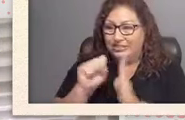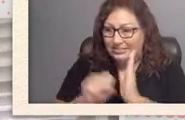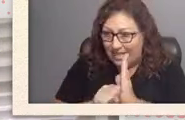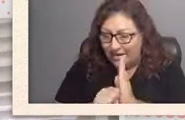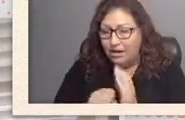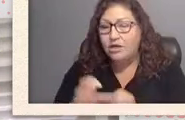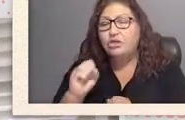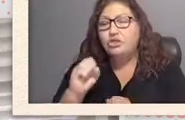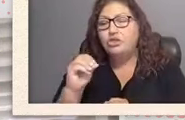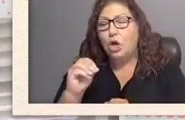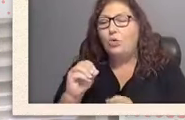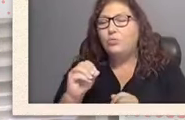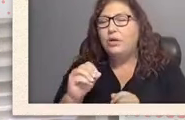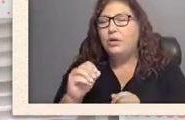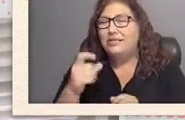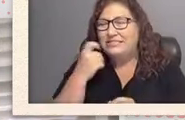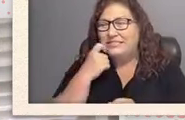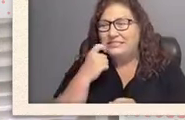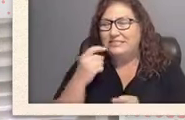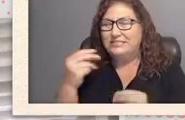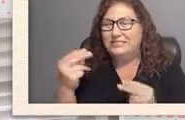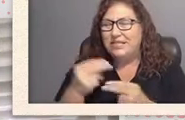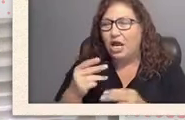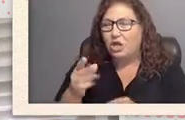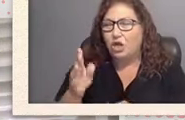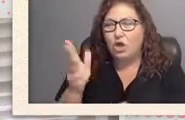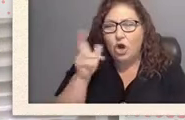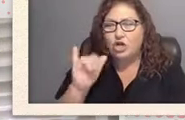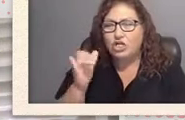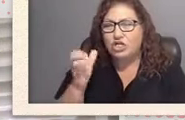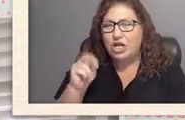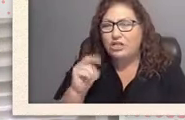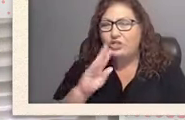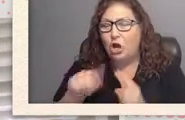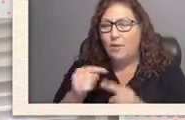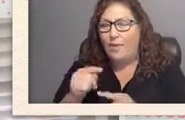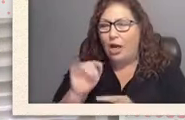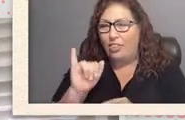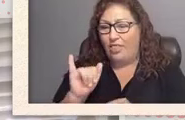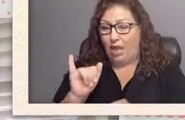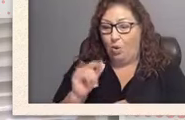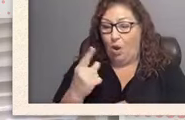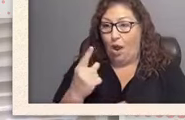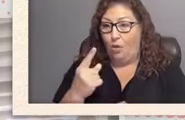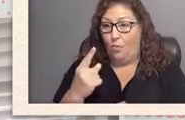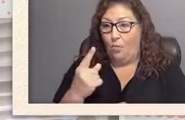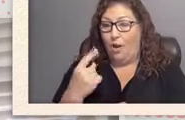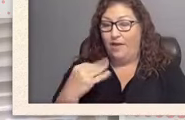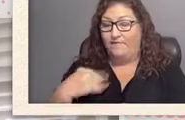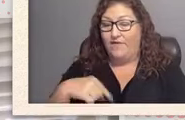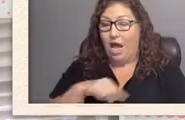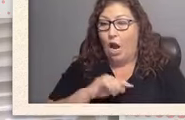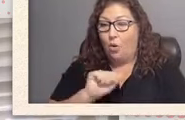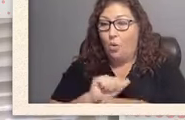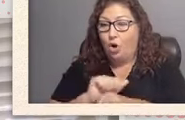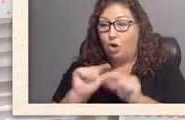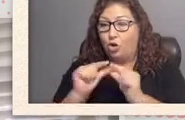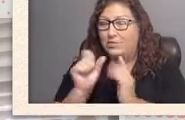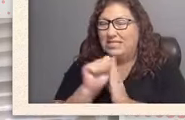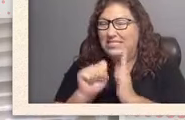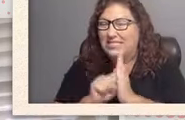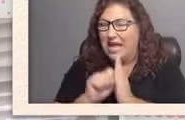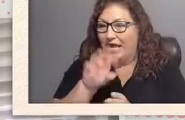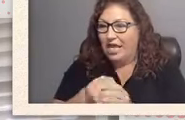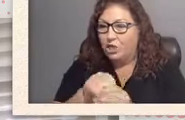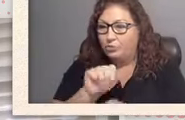slide ago, you heard you heard Jason talk about the fact that one of our working groups is the state engagement work group. Actually,